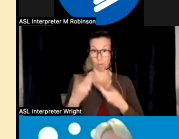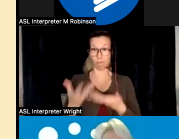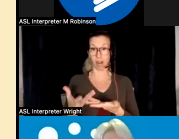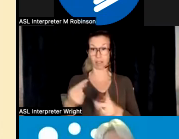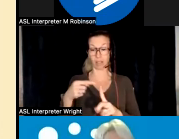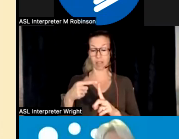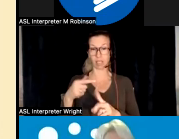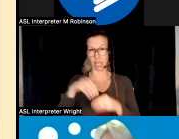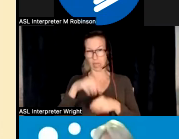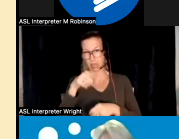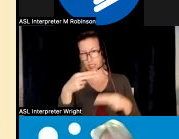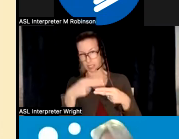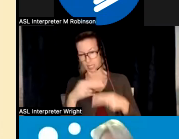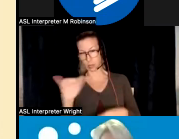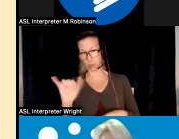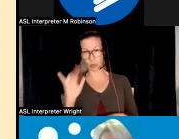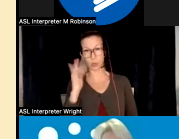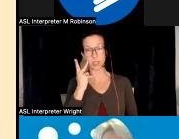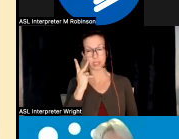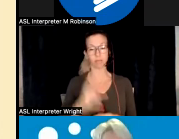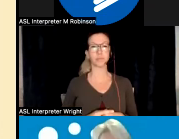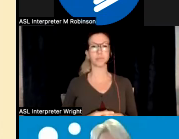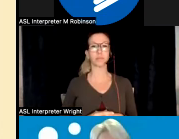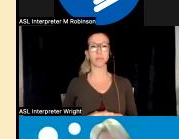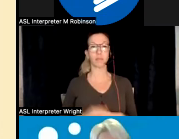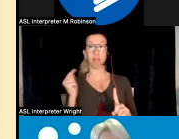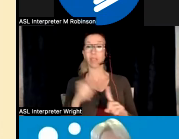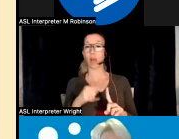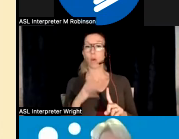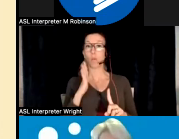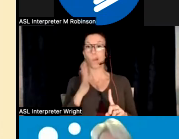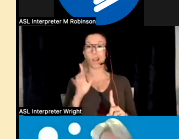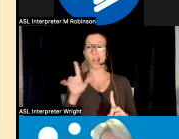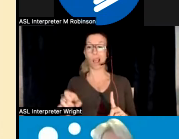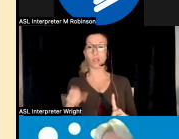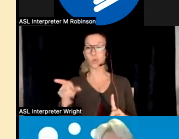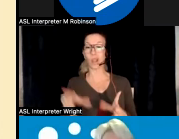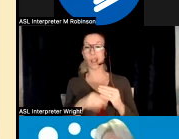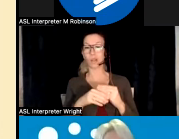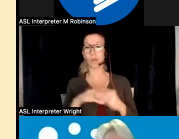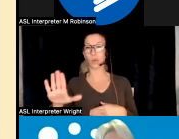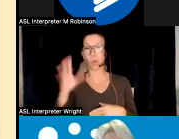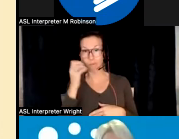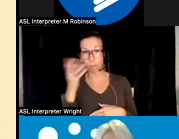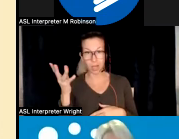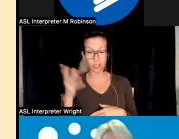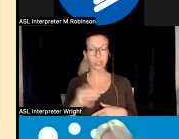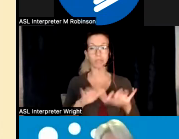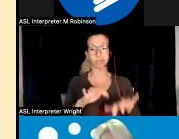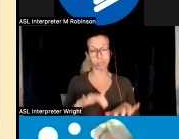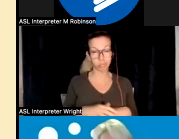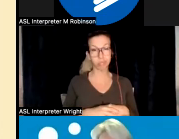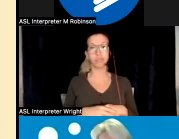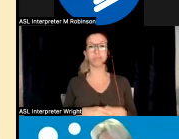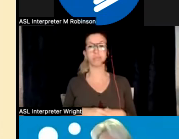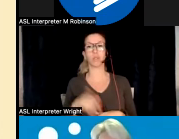this slide, you'll find it. It will quickly just ask you for you to just add your information, and then you'll